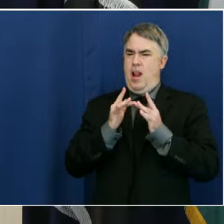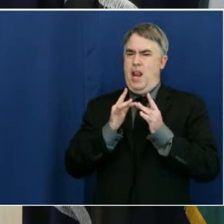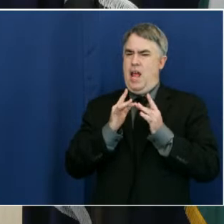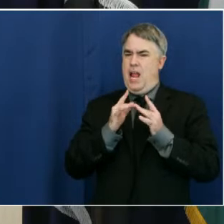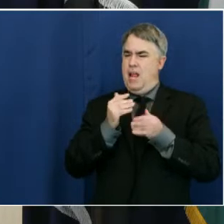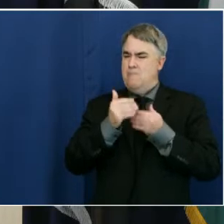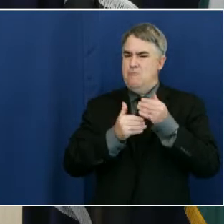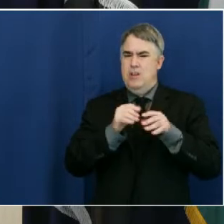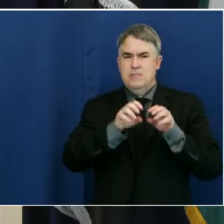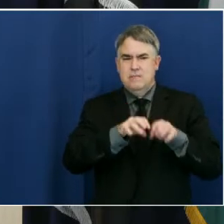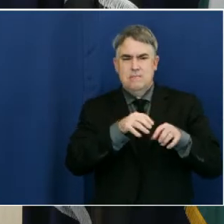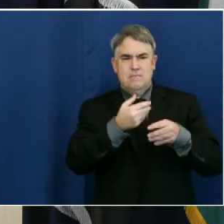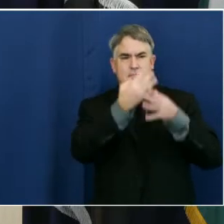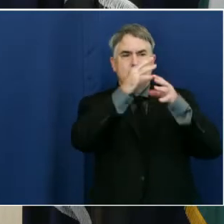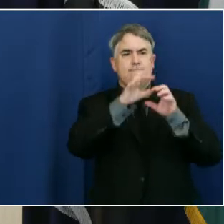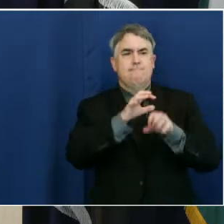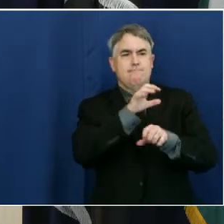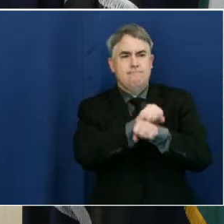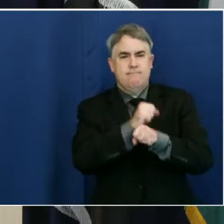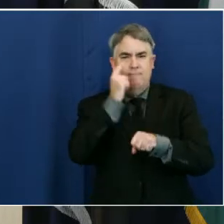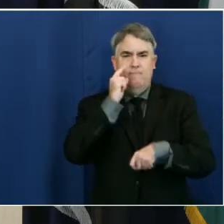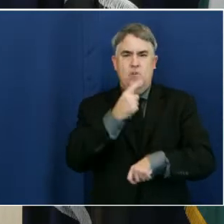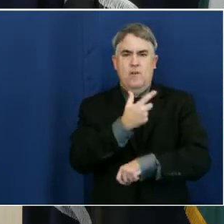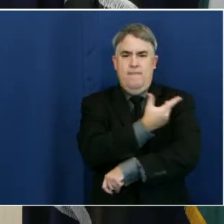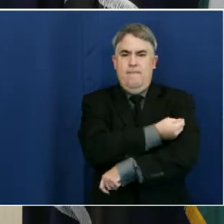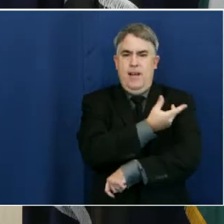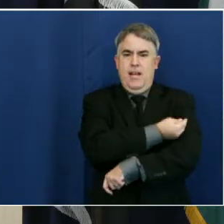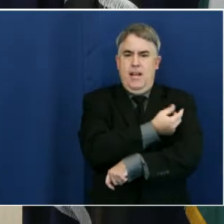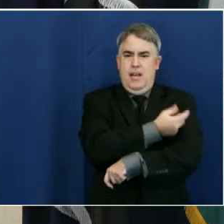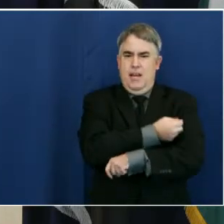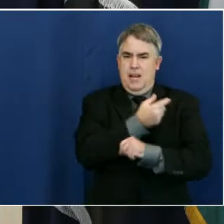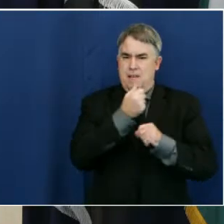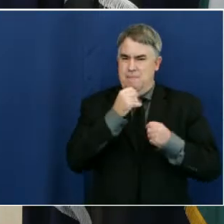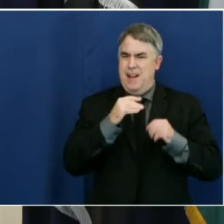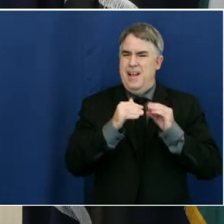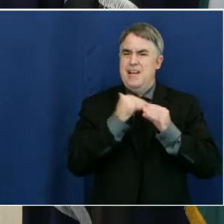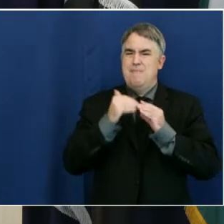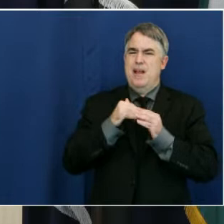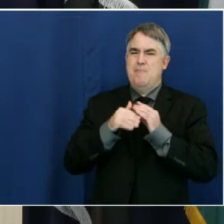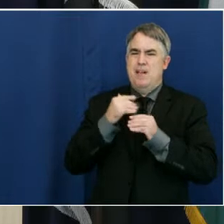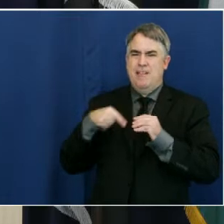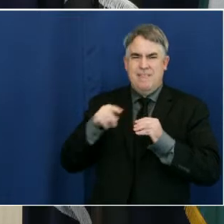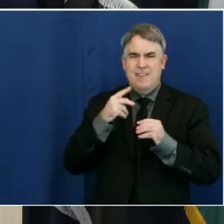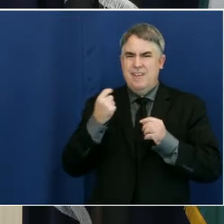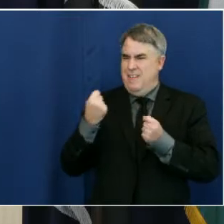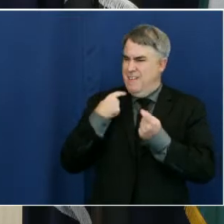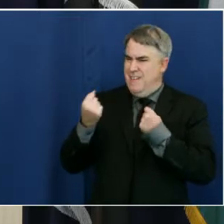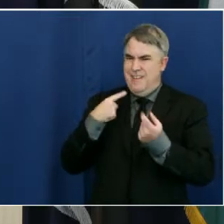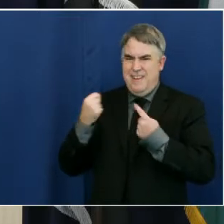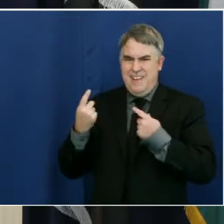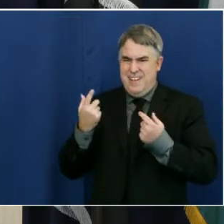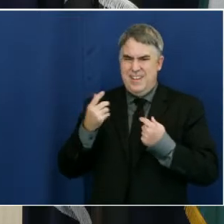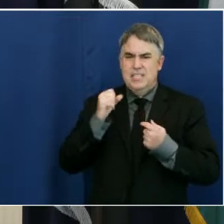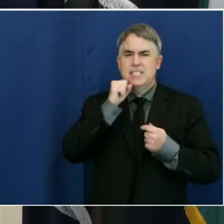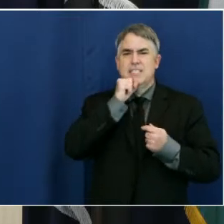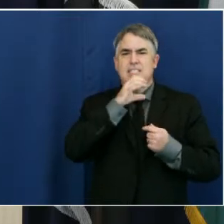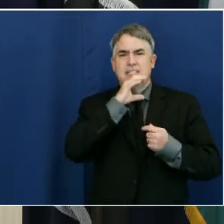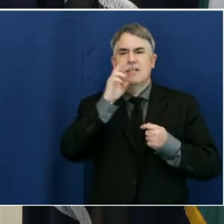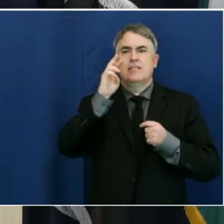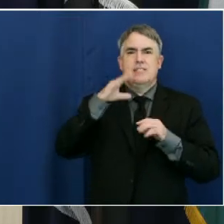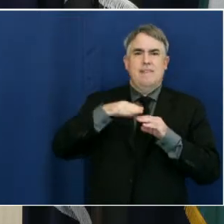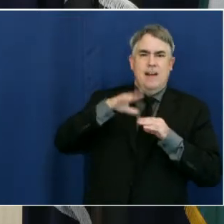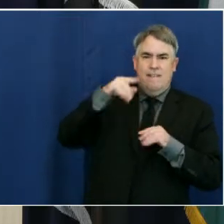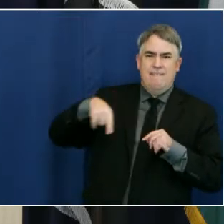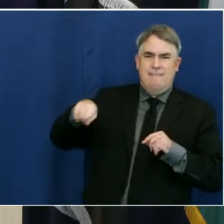of booking appointments. We've gotten a lot of emails and calls from our viewers and listeners, seniors 75 and up, and family members